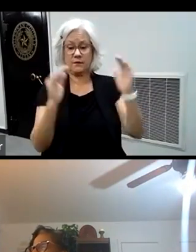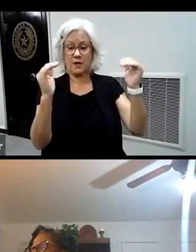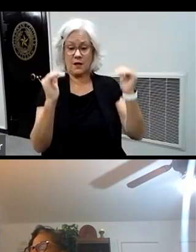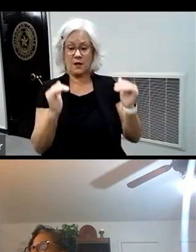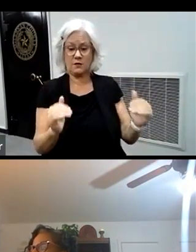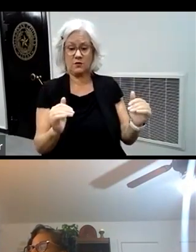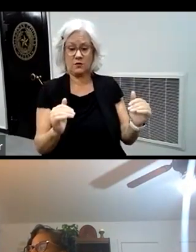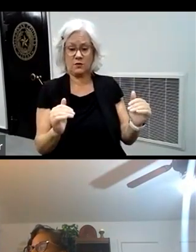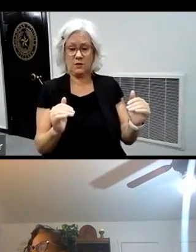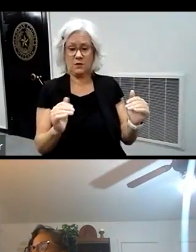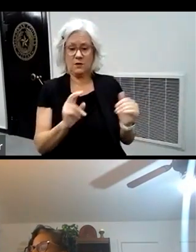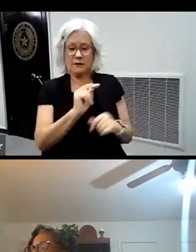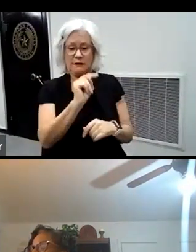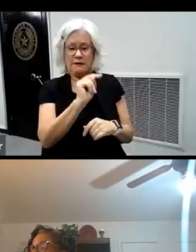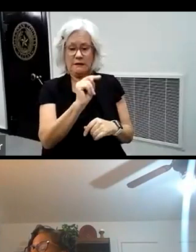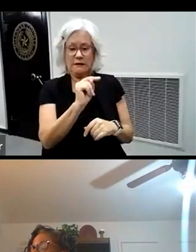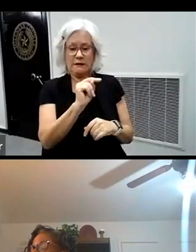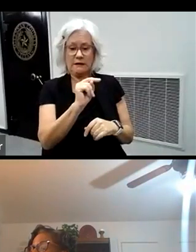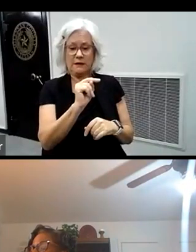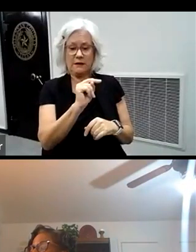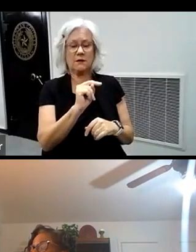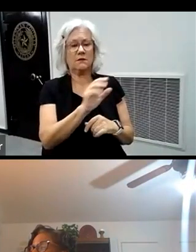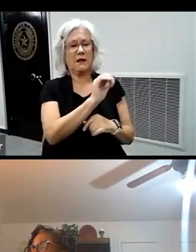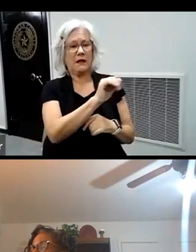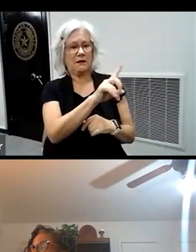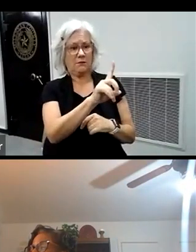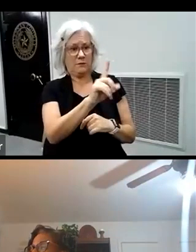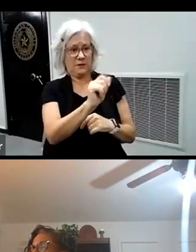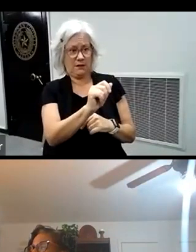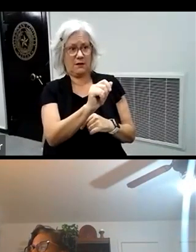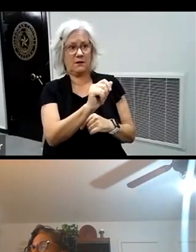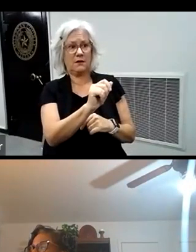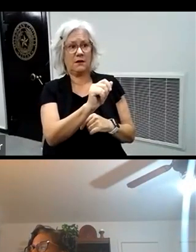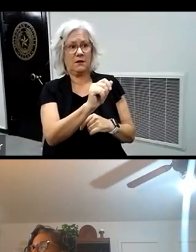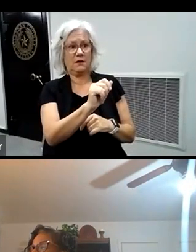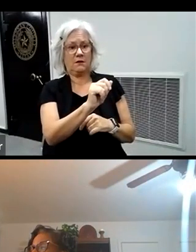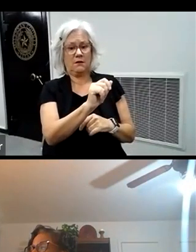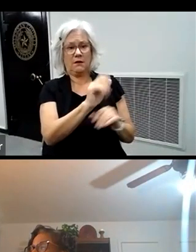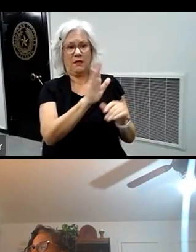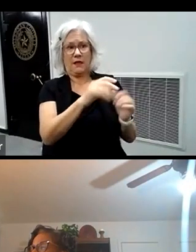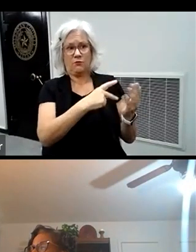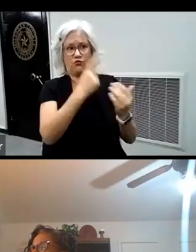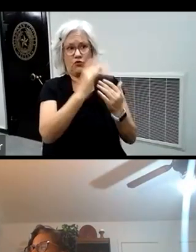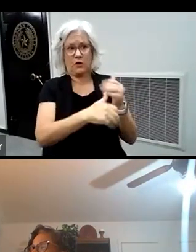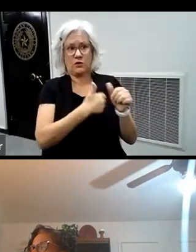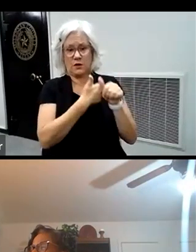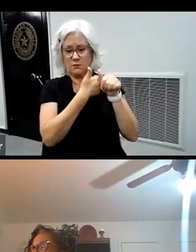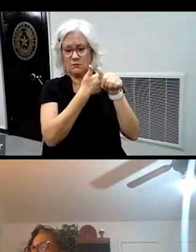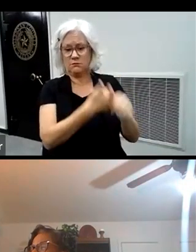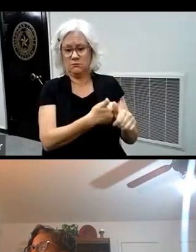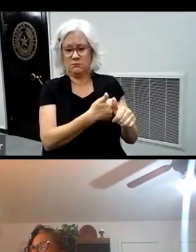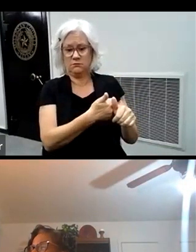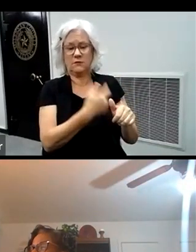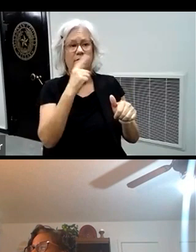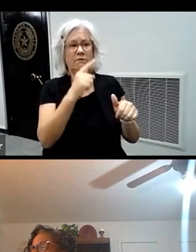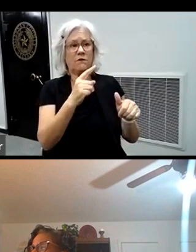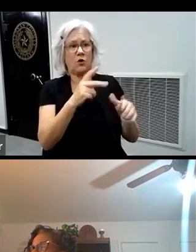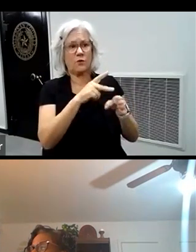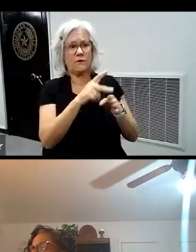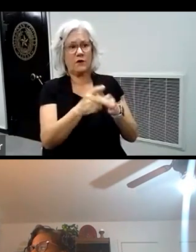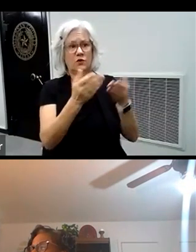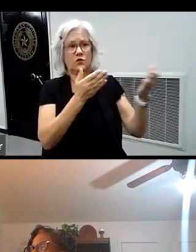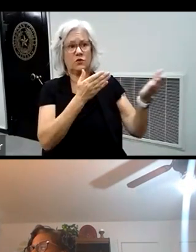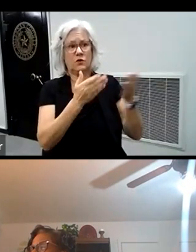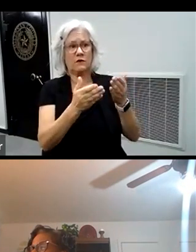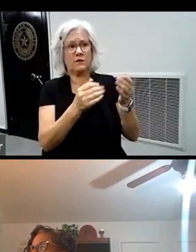Under item N, an American with Disability Compliance Project and authorization professional service invoice